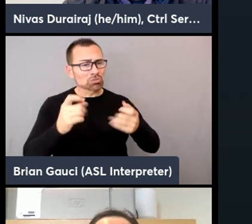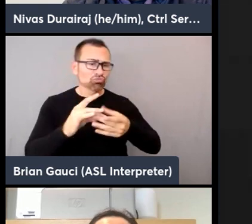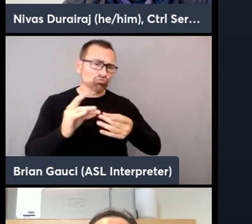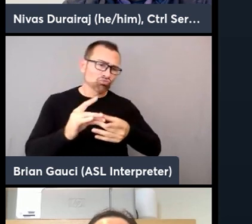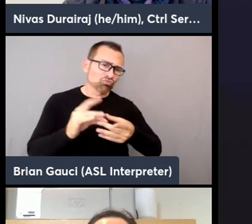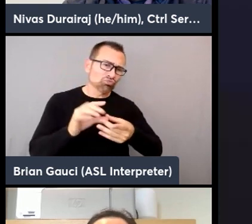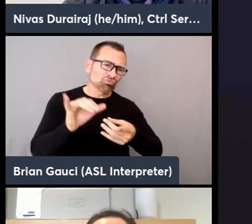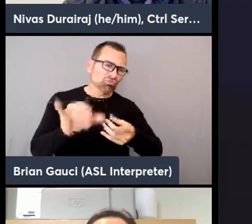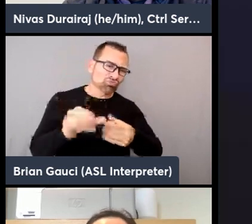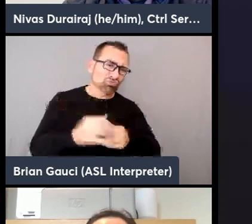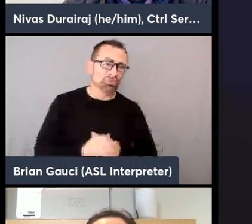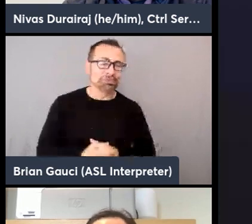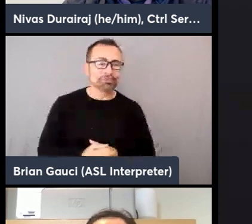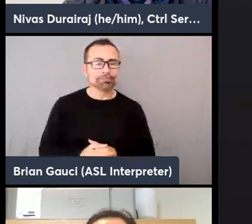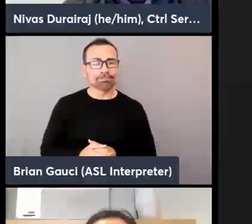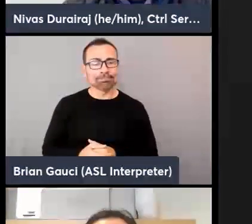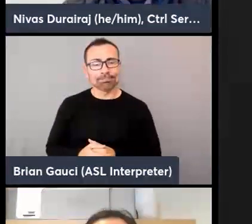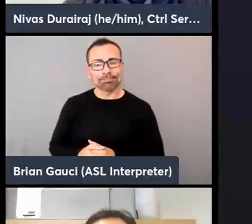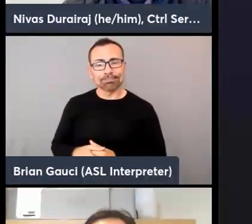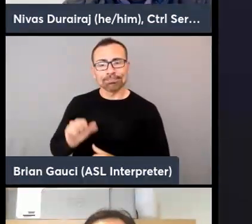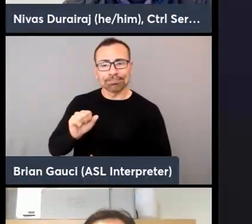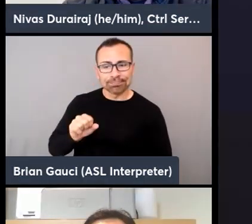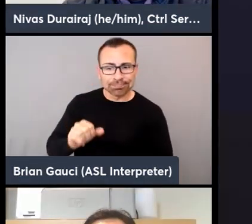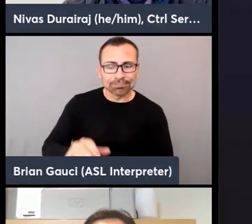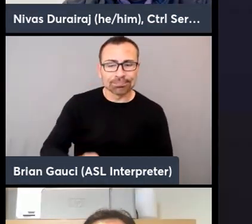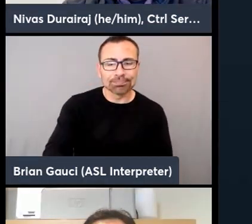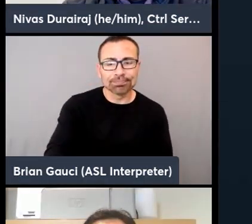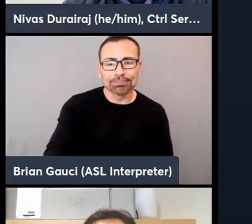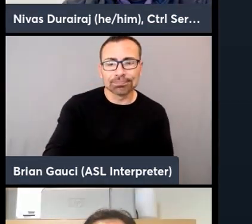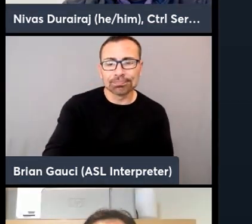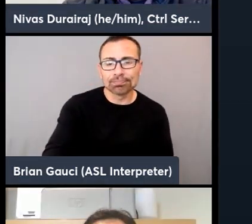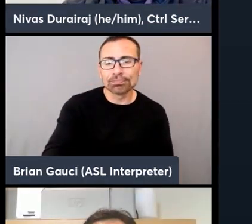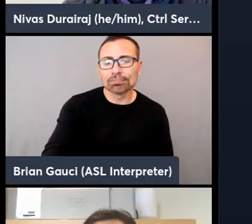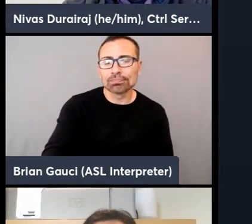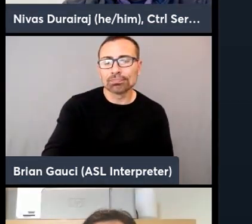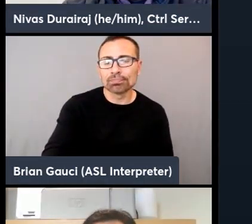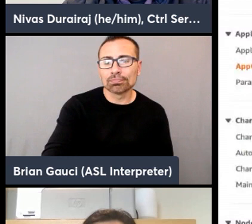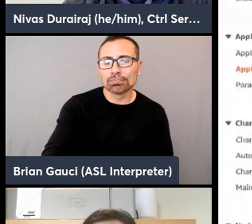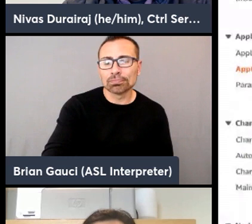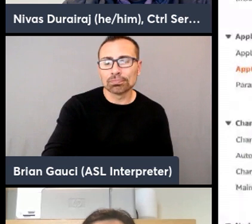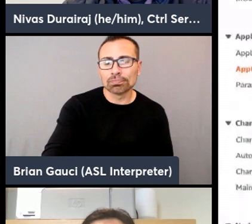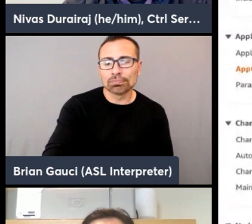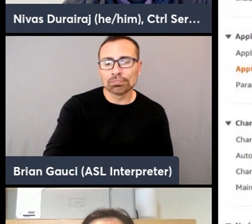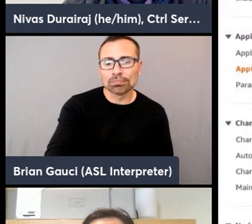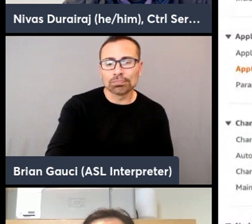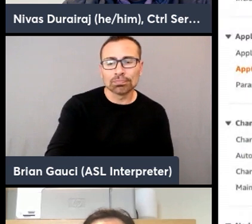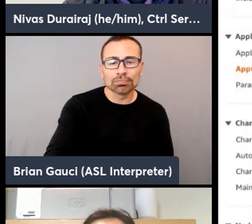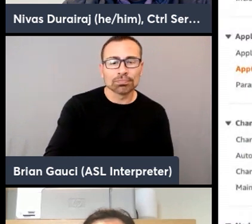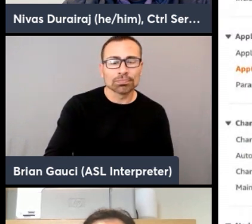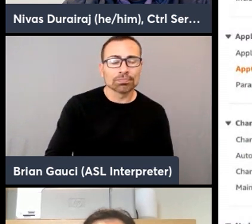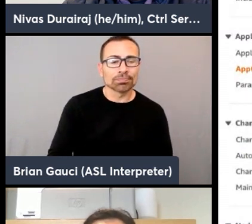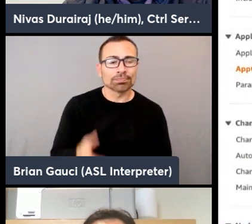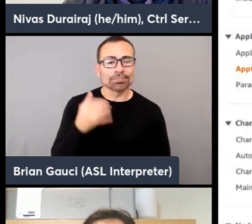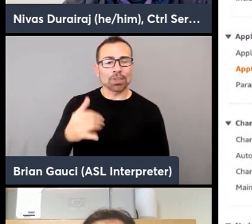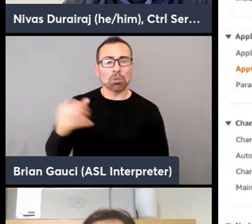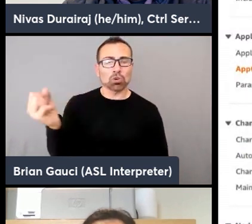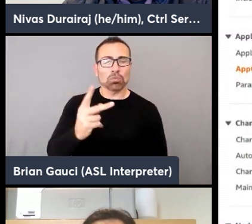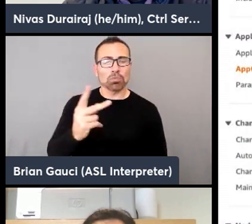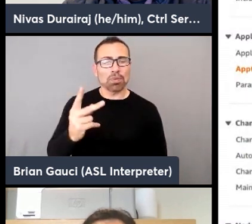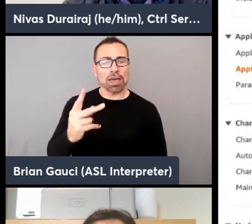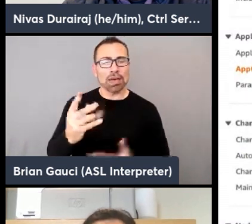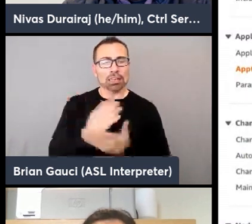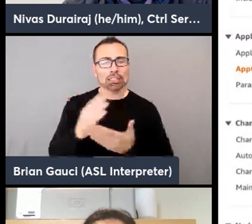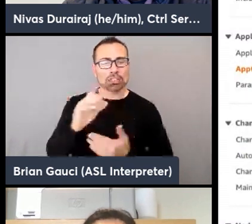Yeah. So now I'll show you, I'm going to go back and I'm going to share this tab. We're going to go back